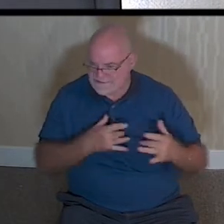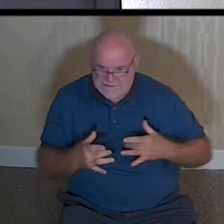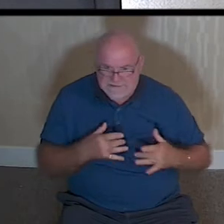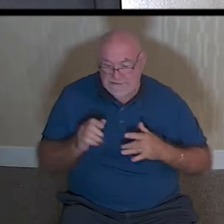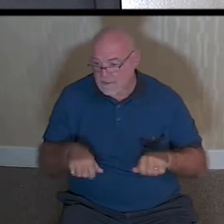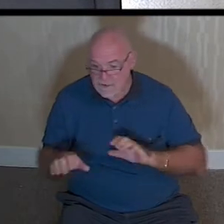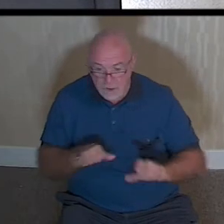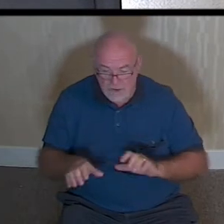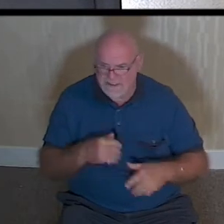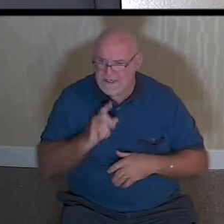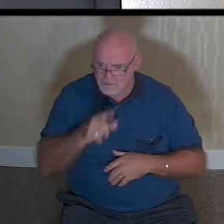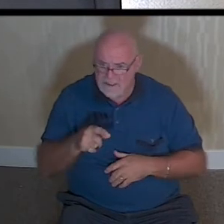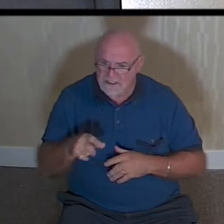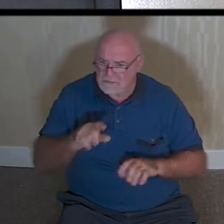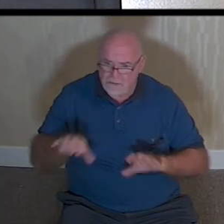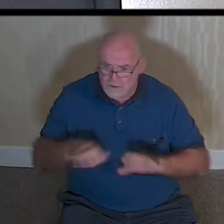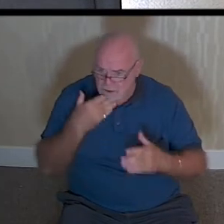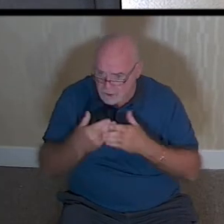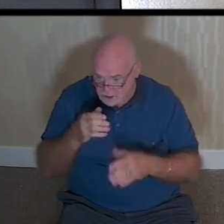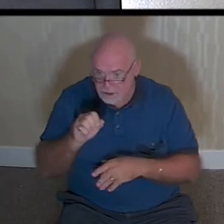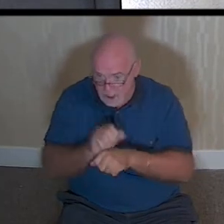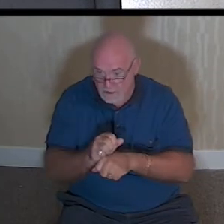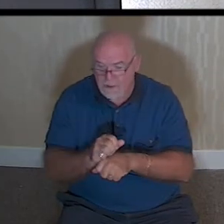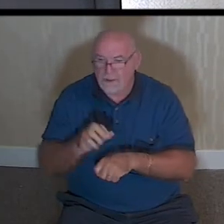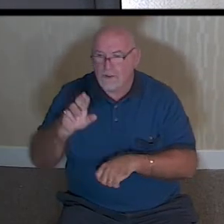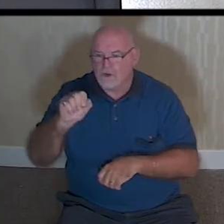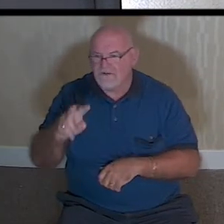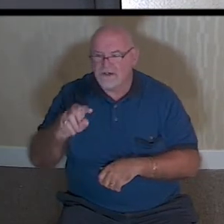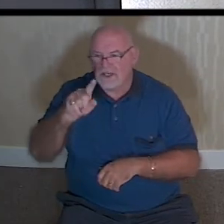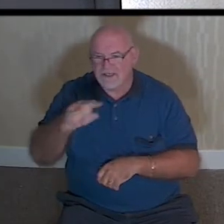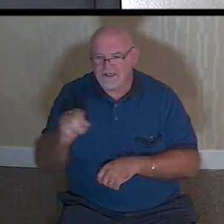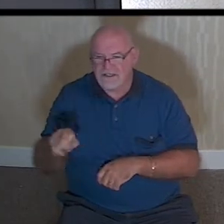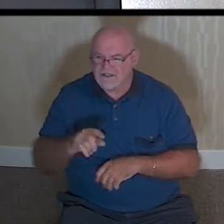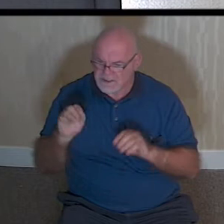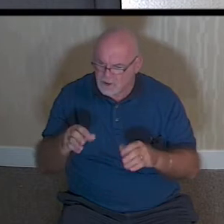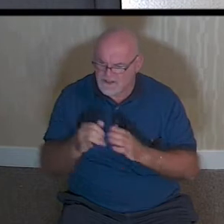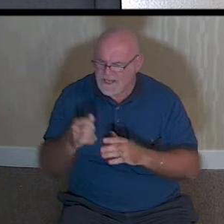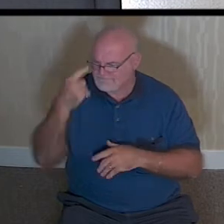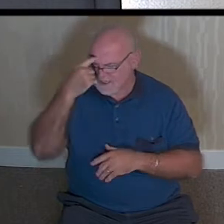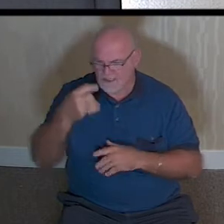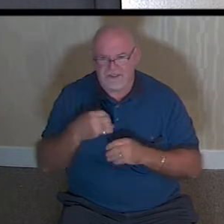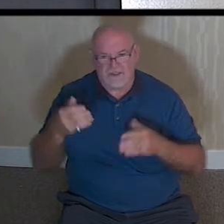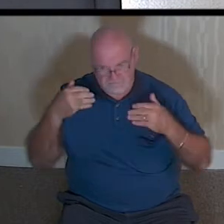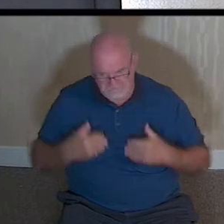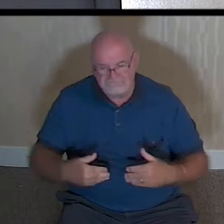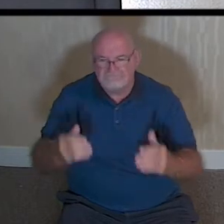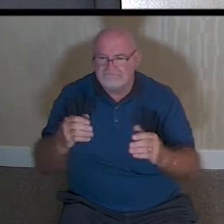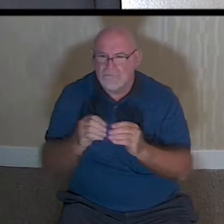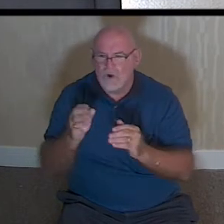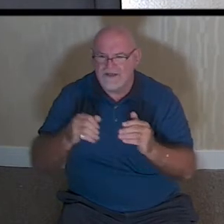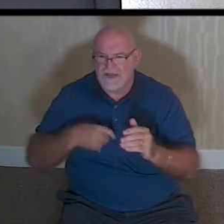able to do it and do a really good job of it. Reverend Elizabeth, she put that in mind, but she went further than I had